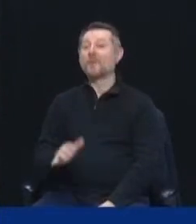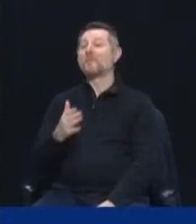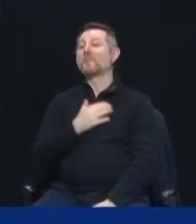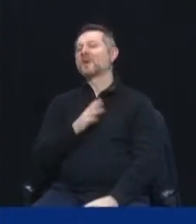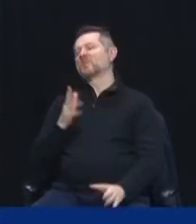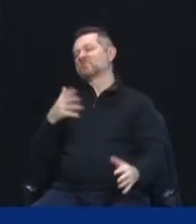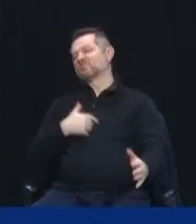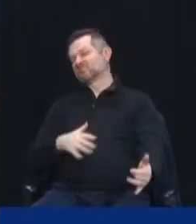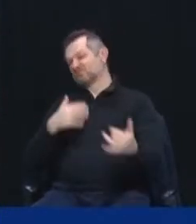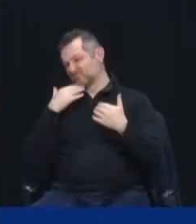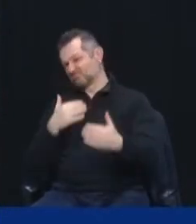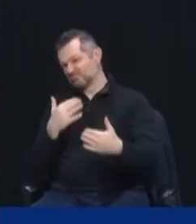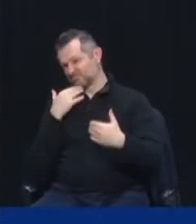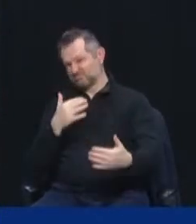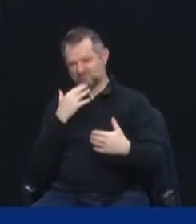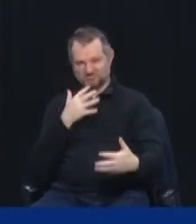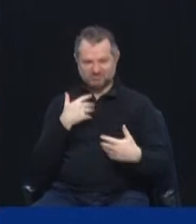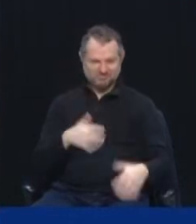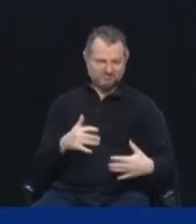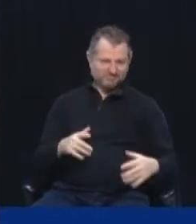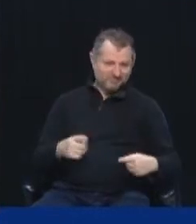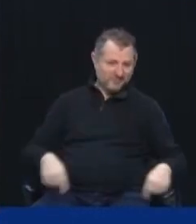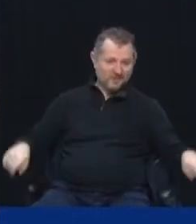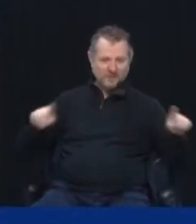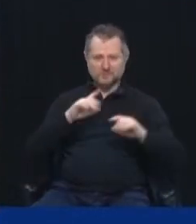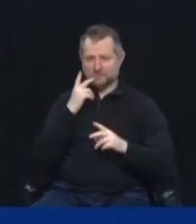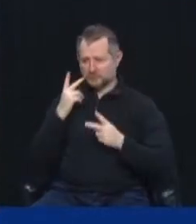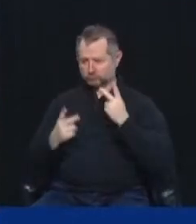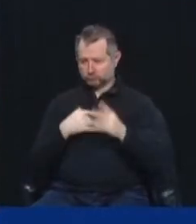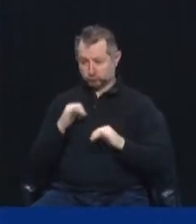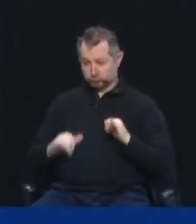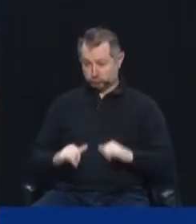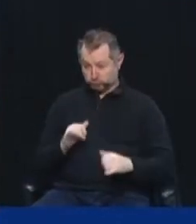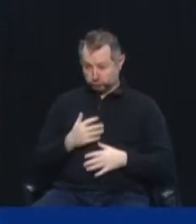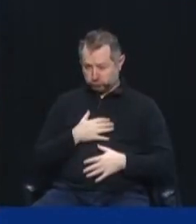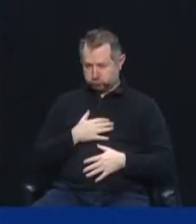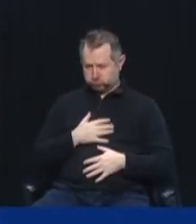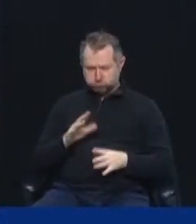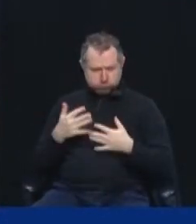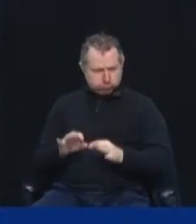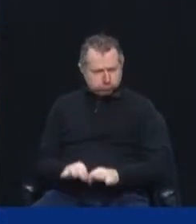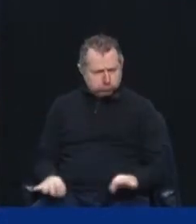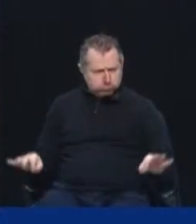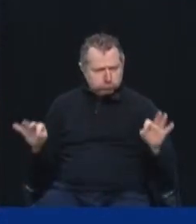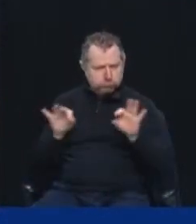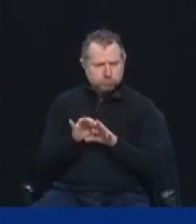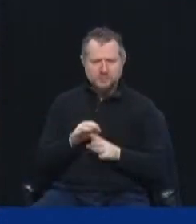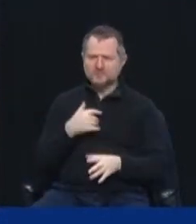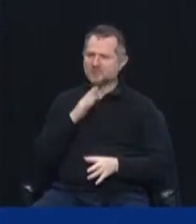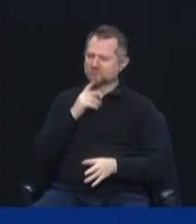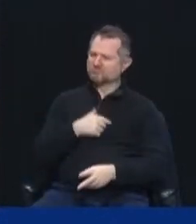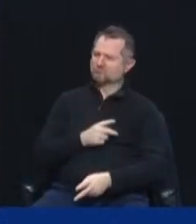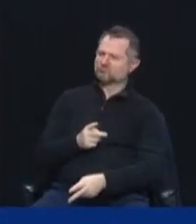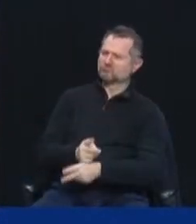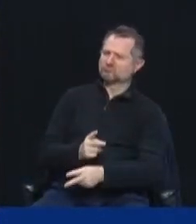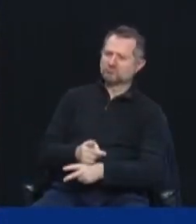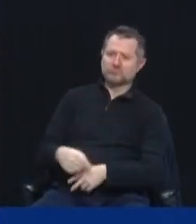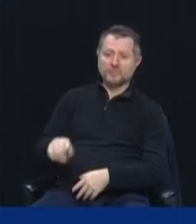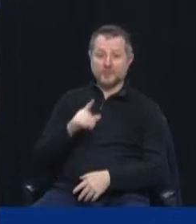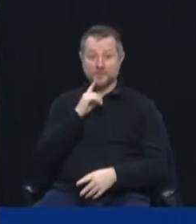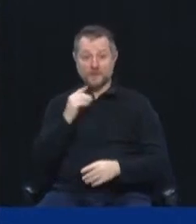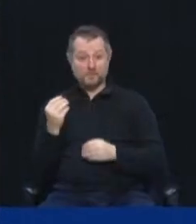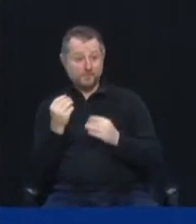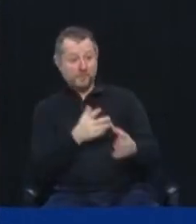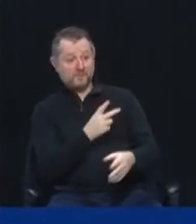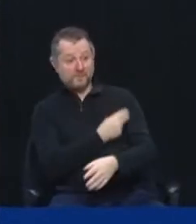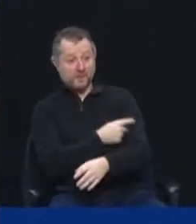that we all are now recognizing that and that we're acting upon it. You are bringing the vaccine to our